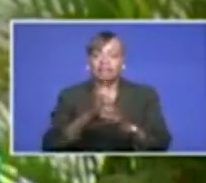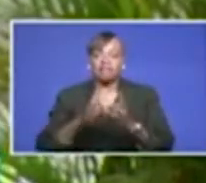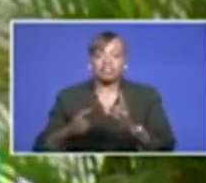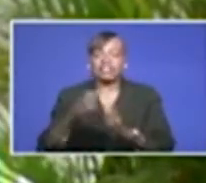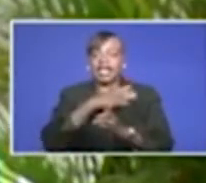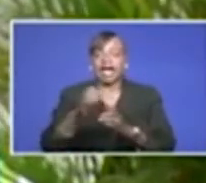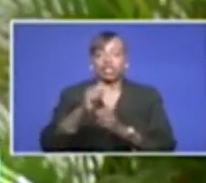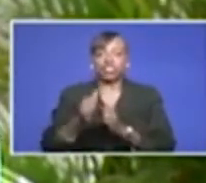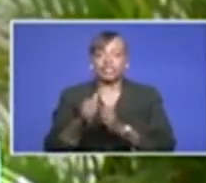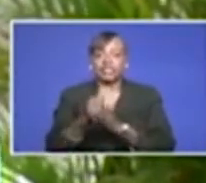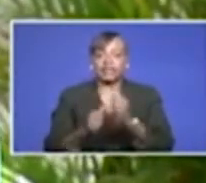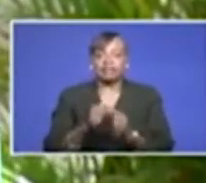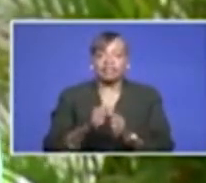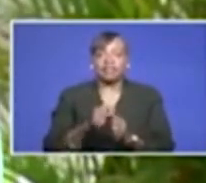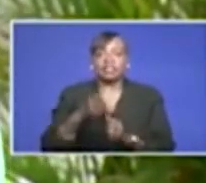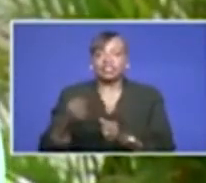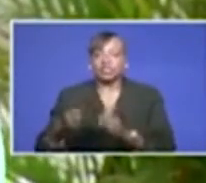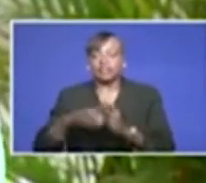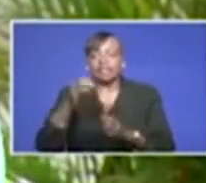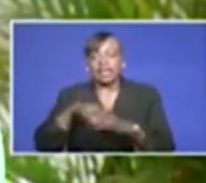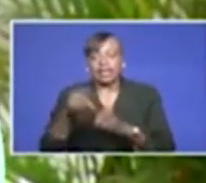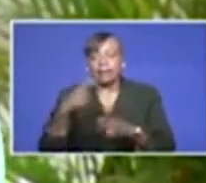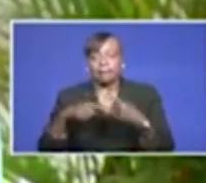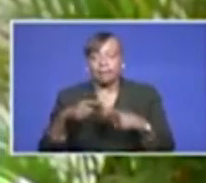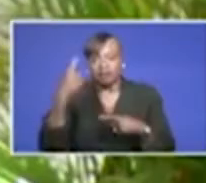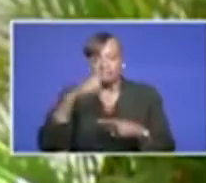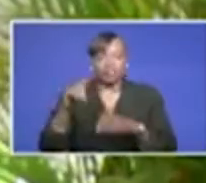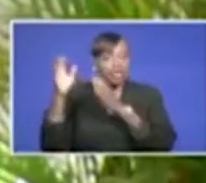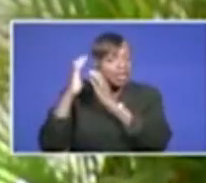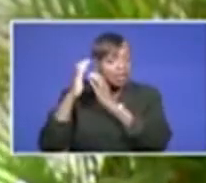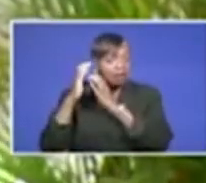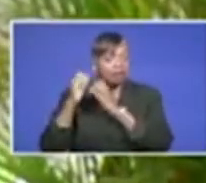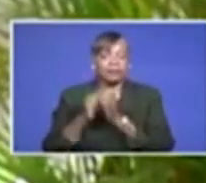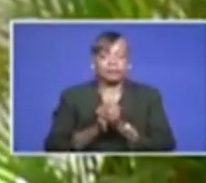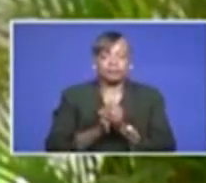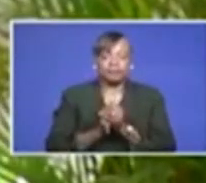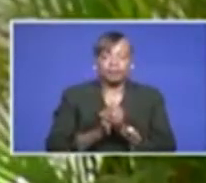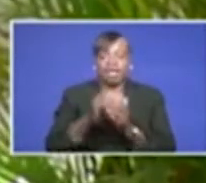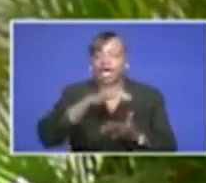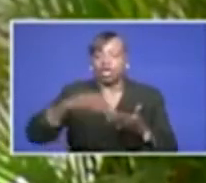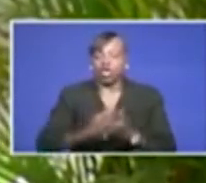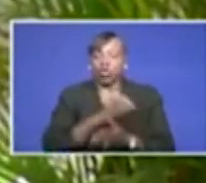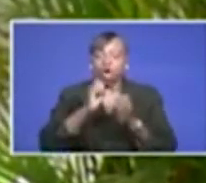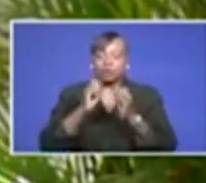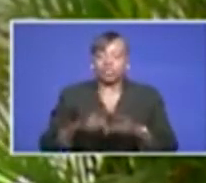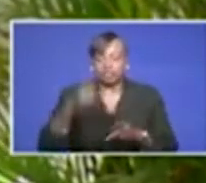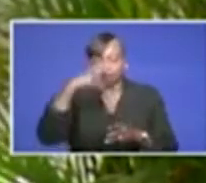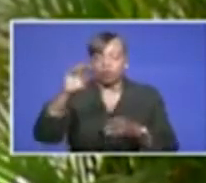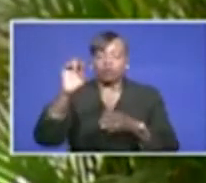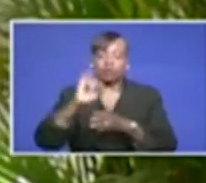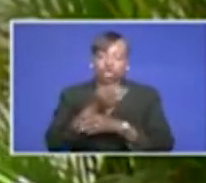of income for conch fishers by identifying value-added conch products and new options for